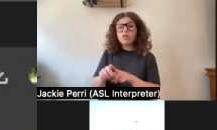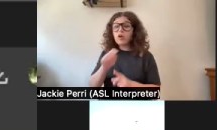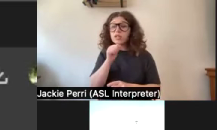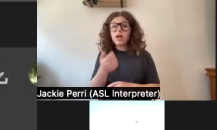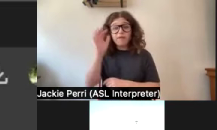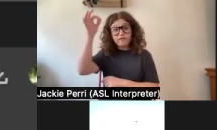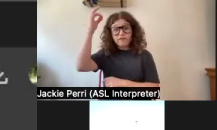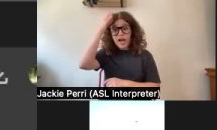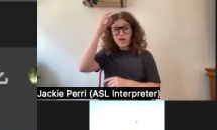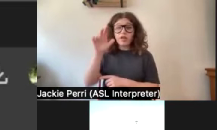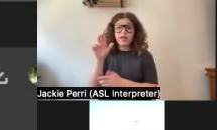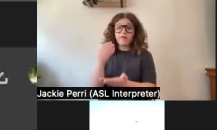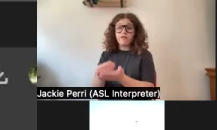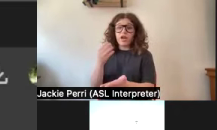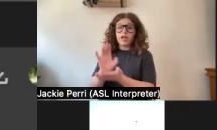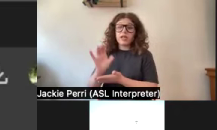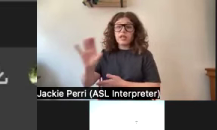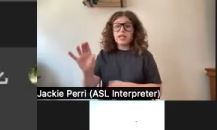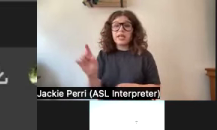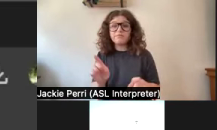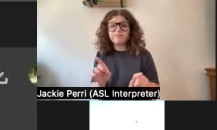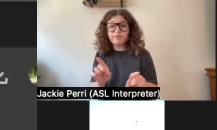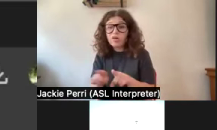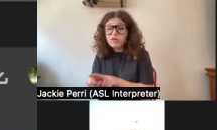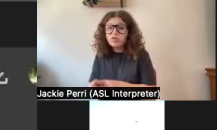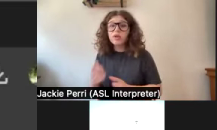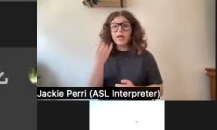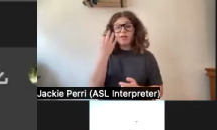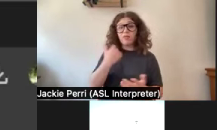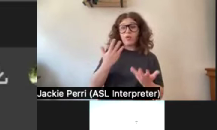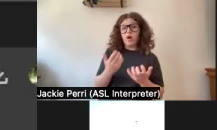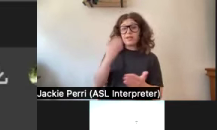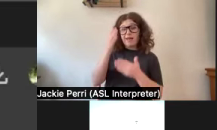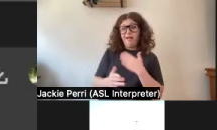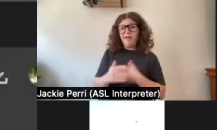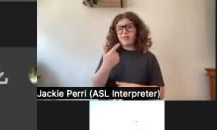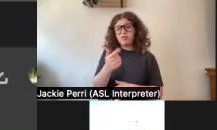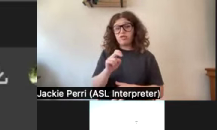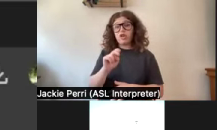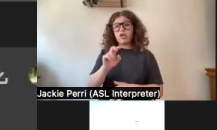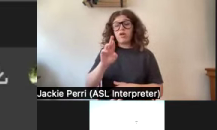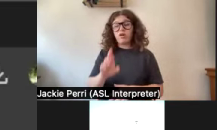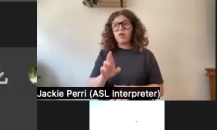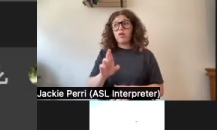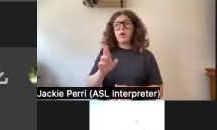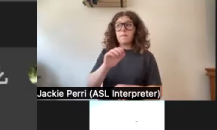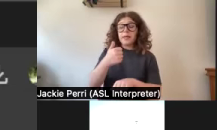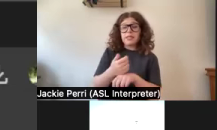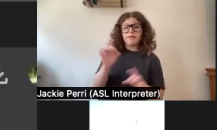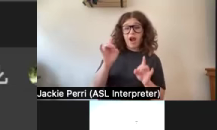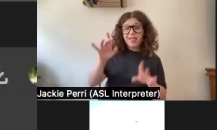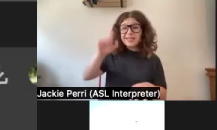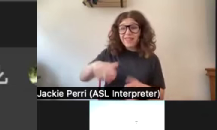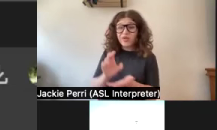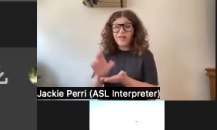either. So that's something that is, if we really want to end gender-based violence, we have to invest in sexual health